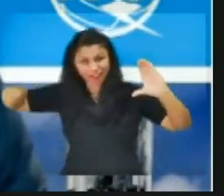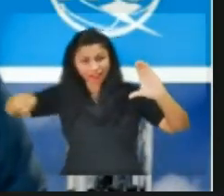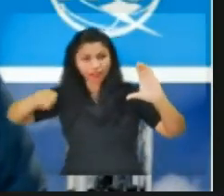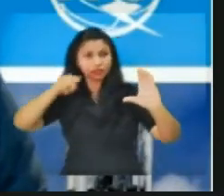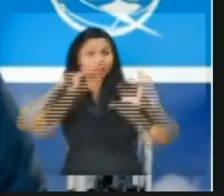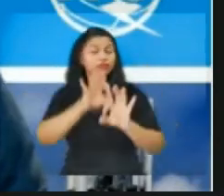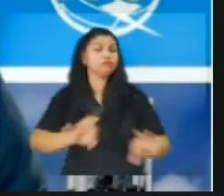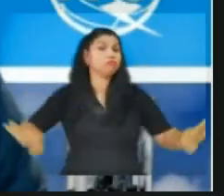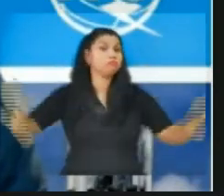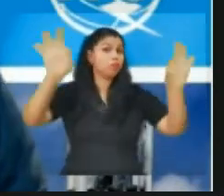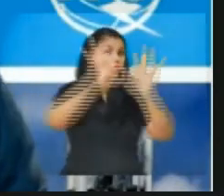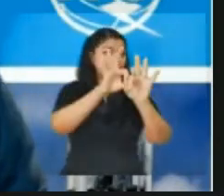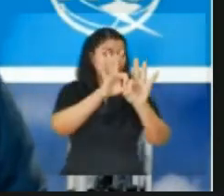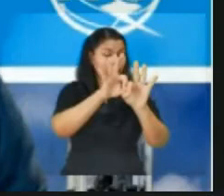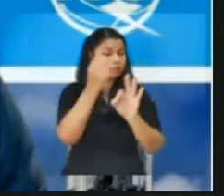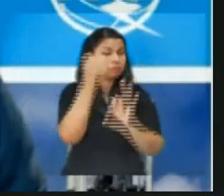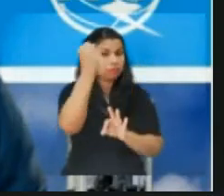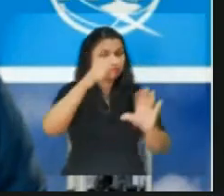role in this process.